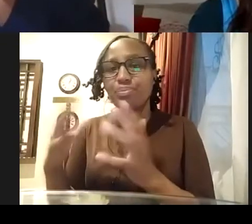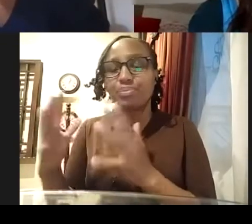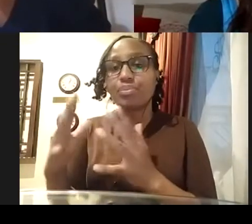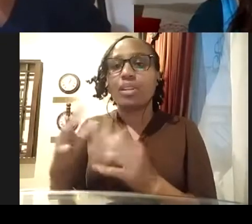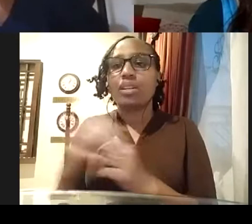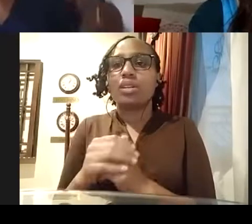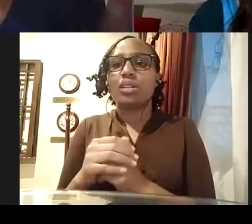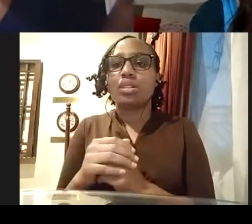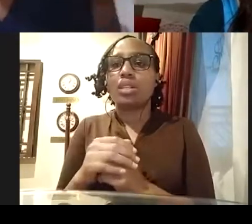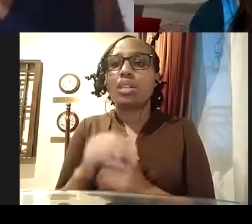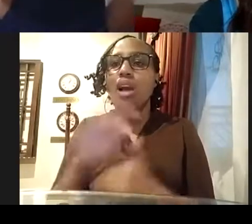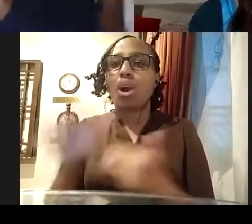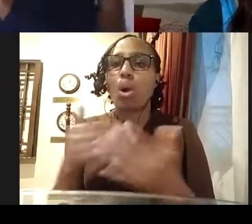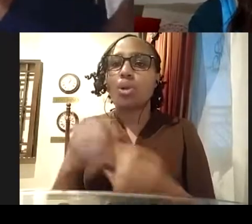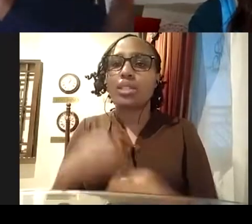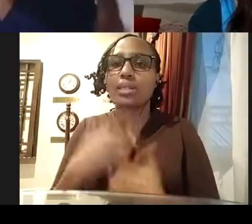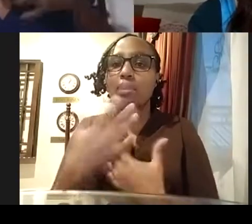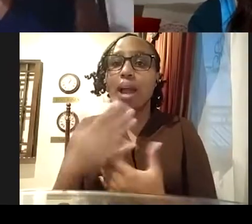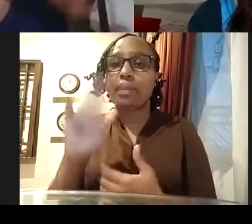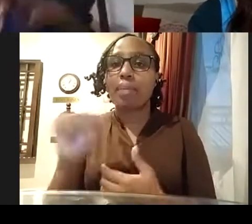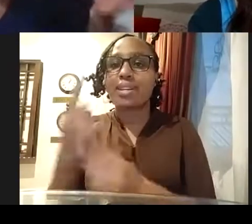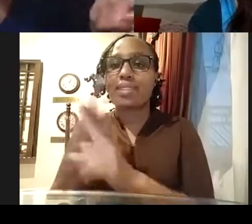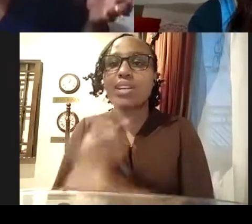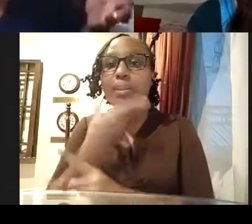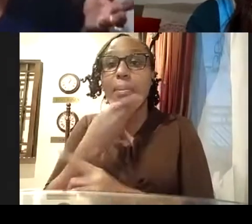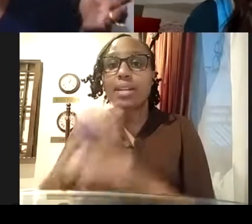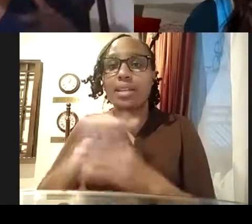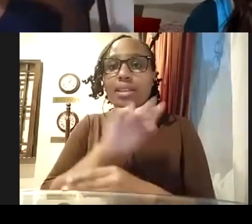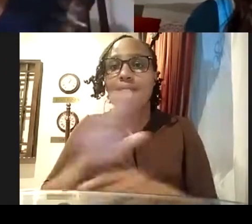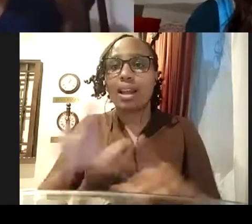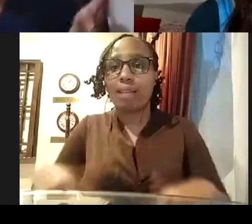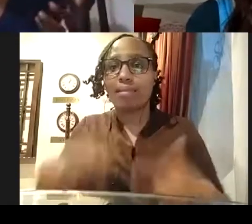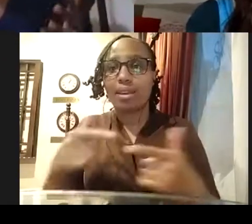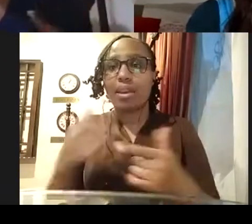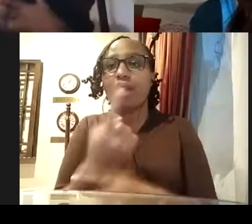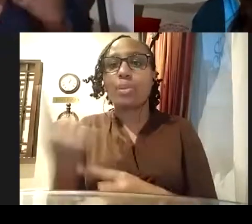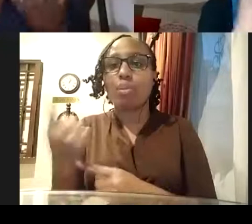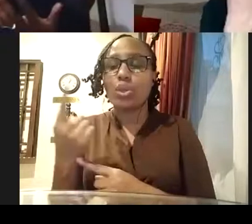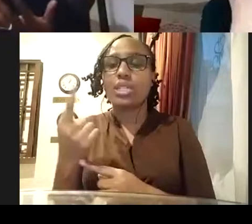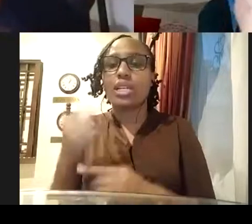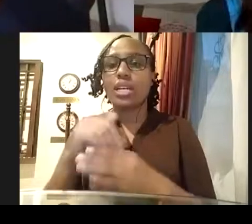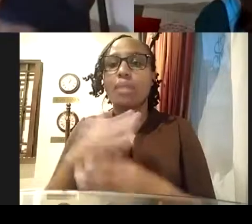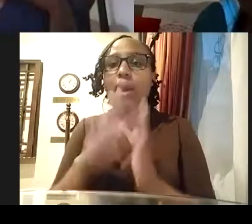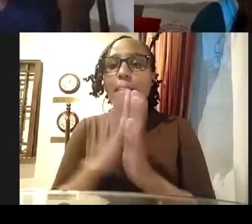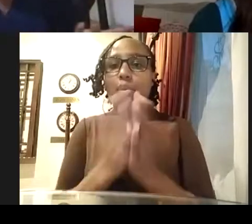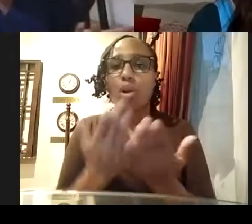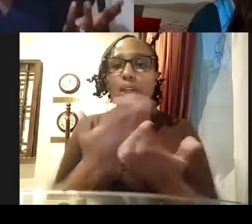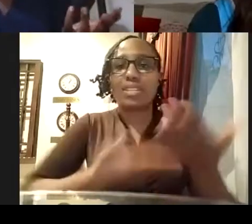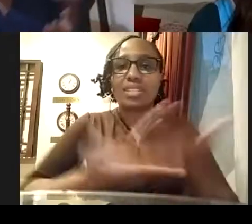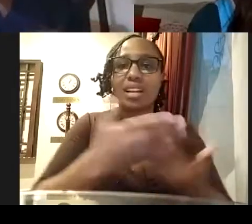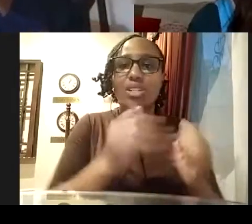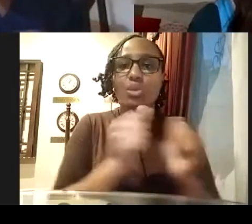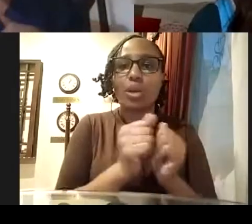they're all inspired by different men in my life. And that's the thing, everybody in my book is inspired by people who I've interacted with, people who I've just sat in a